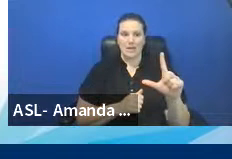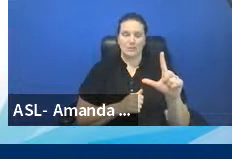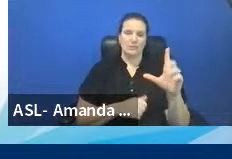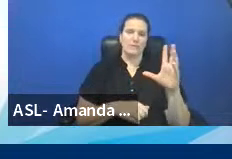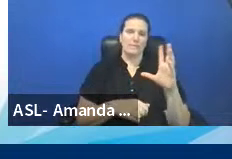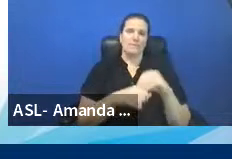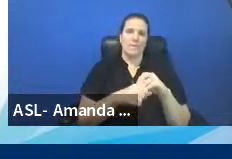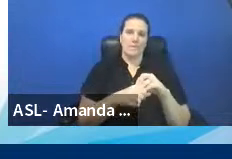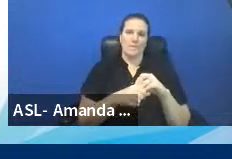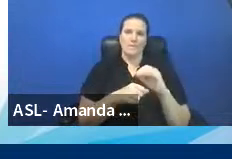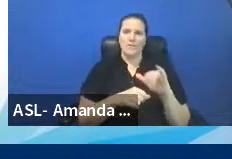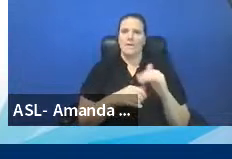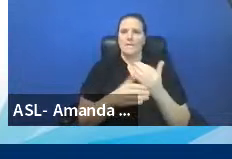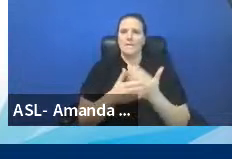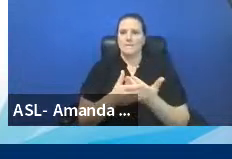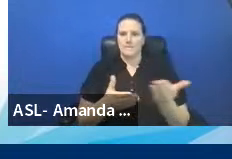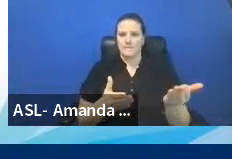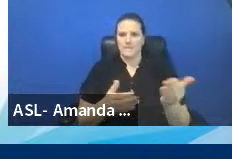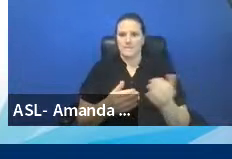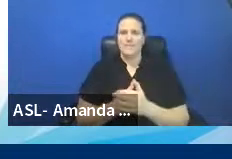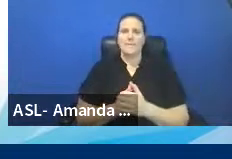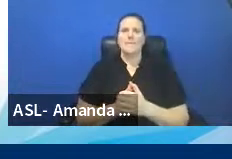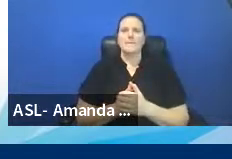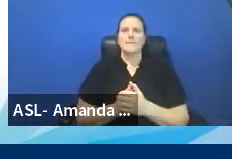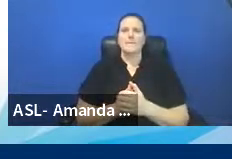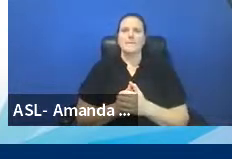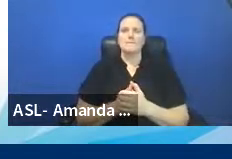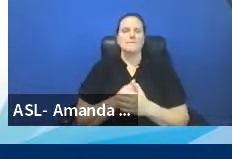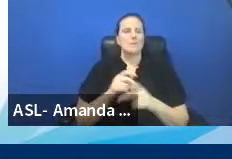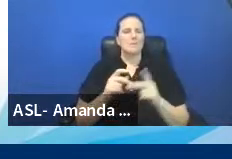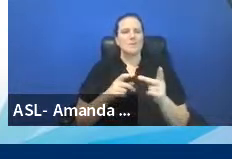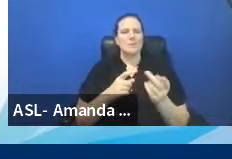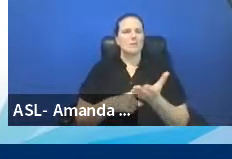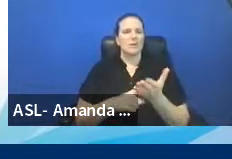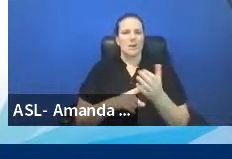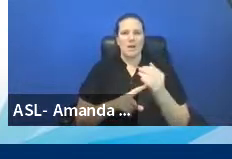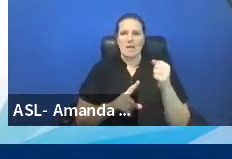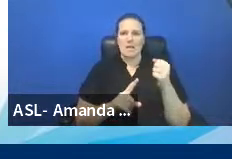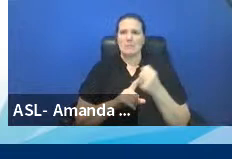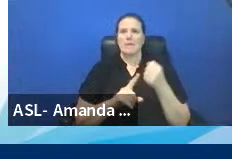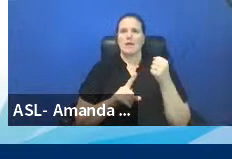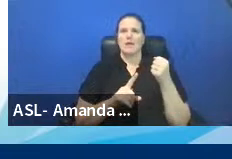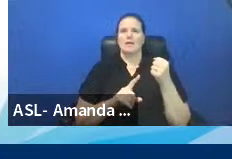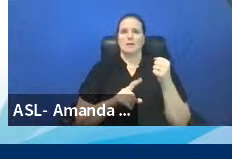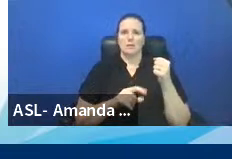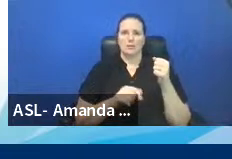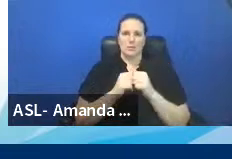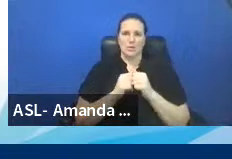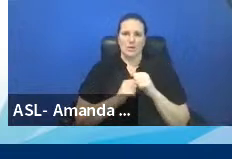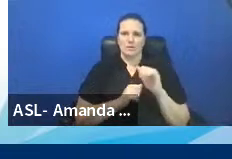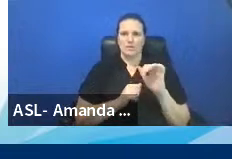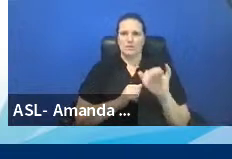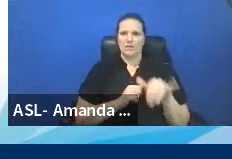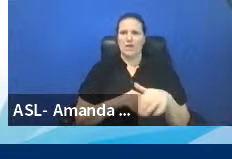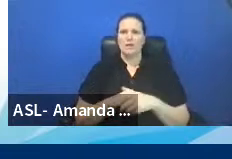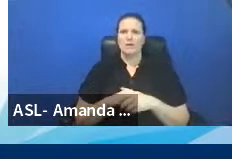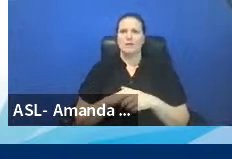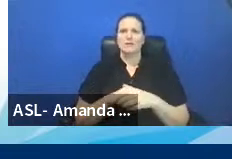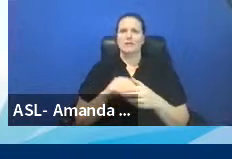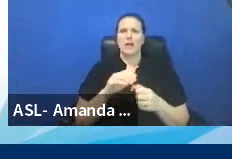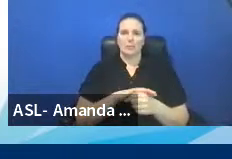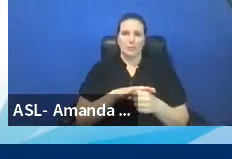into those things. Folks will be talking about the impacts on